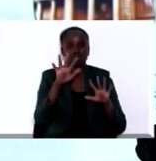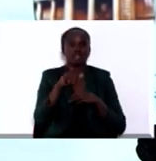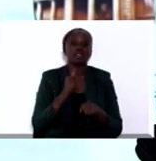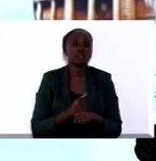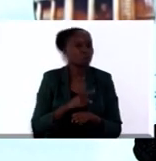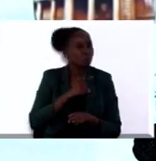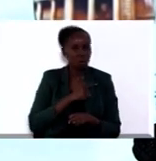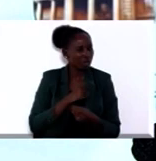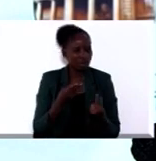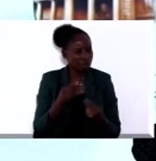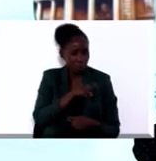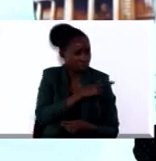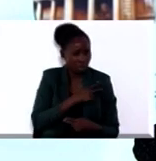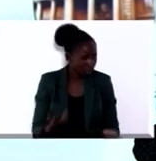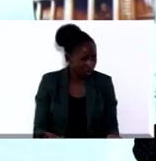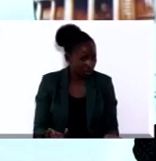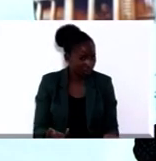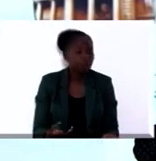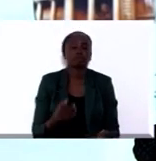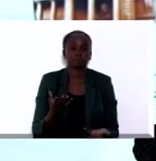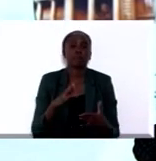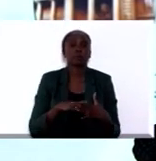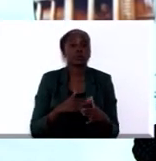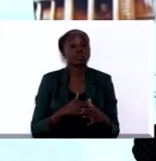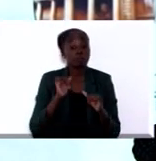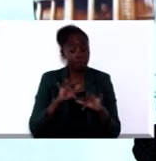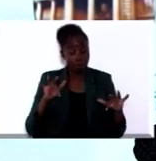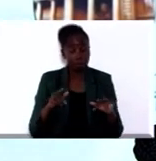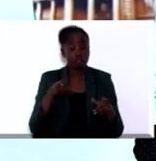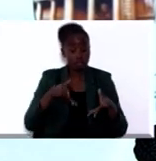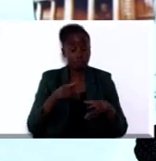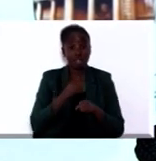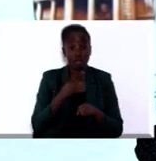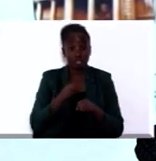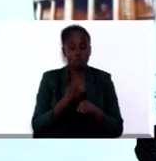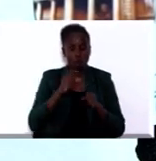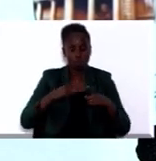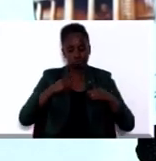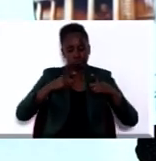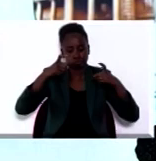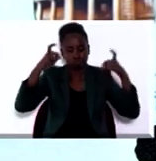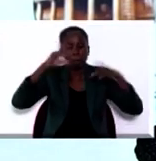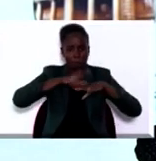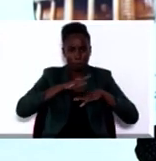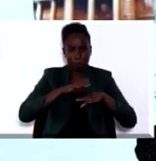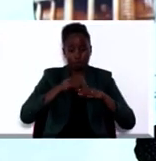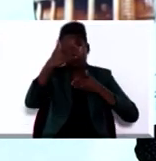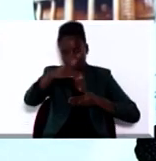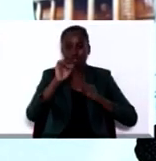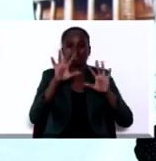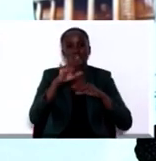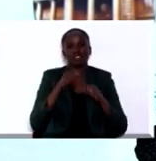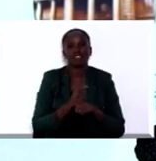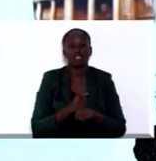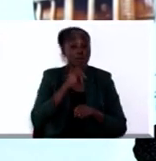build new hospitals? The Gauteng population will increase to 18 million people by the end of this decade. More